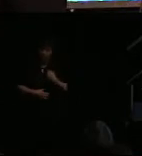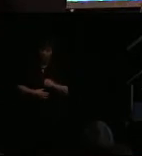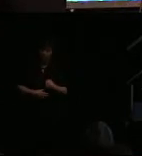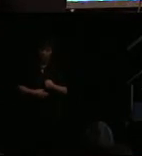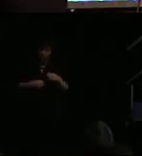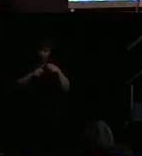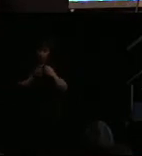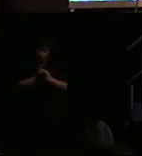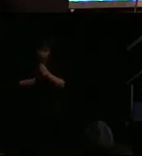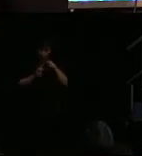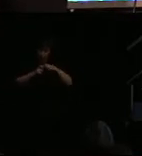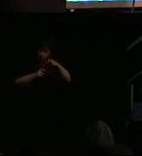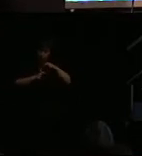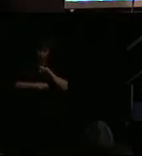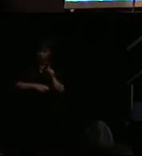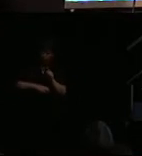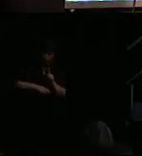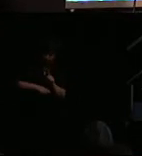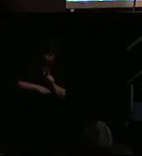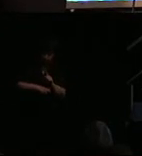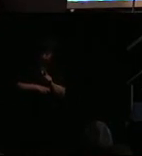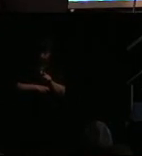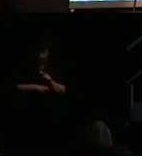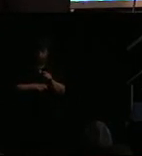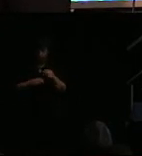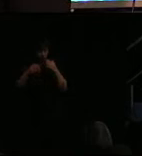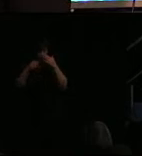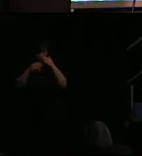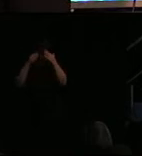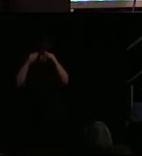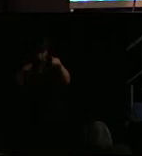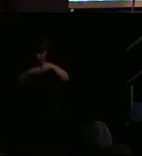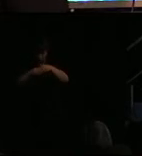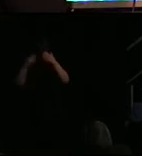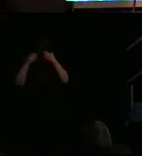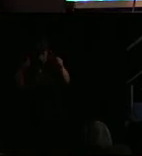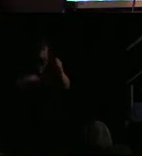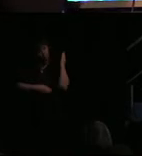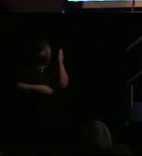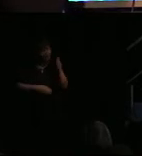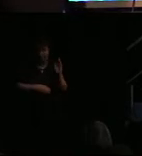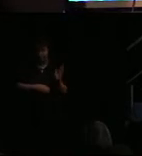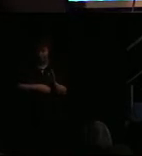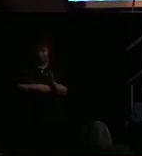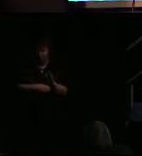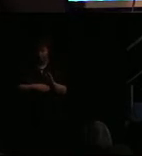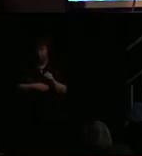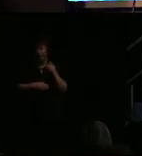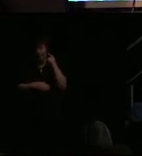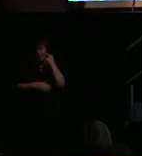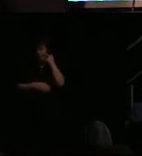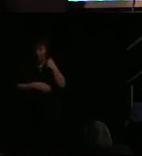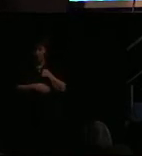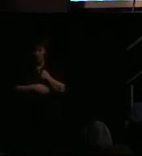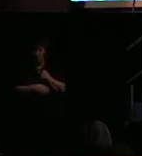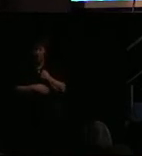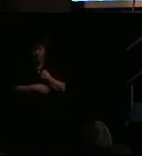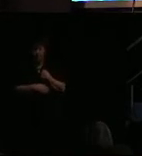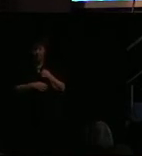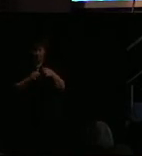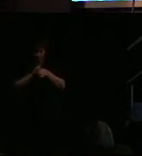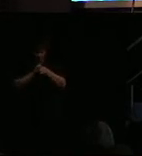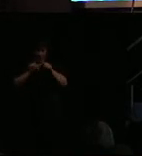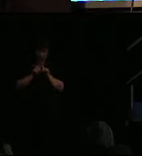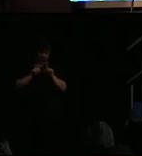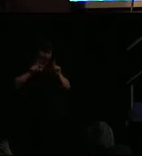trip was that, so because I wasn't in the worship team and I didn't preach, it would have been really easy for me to feel like I wasn't one of